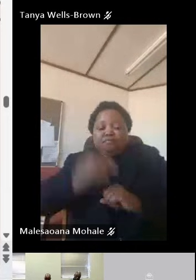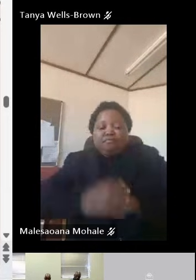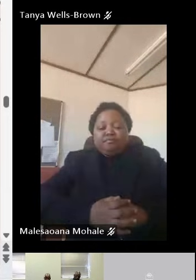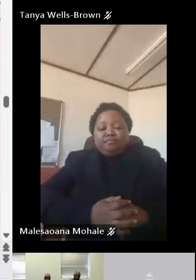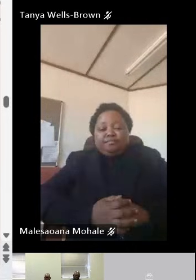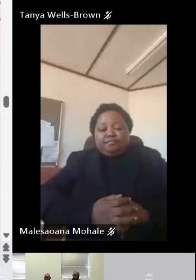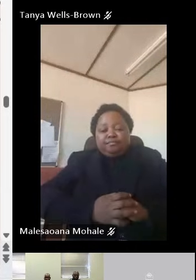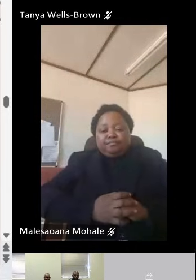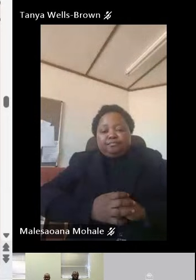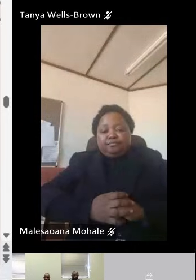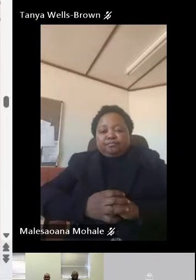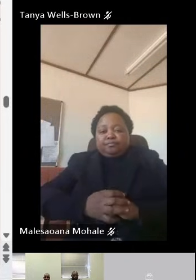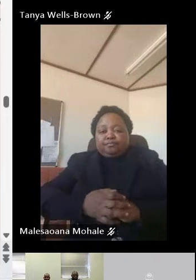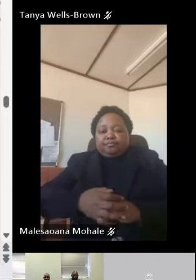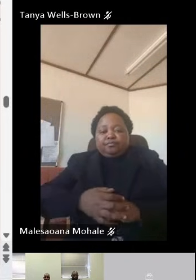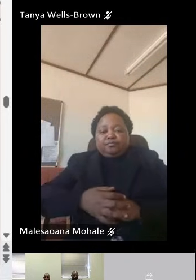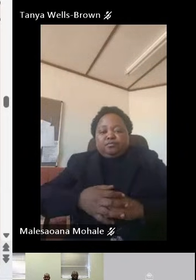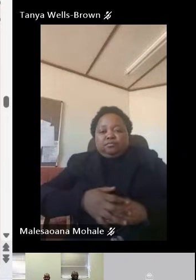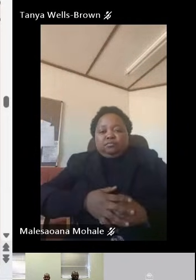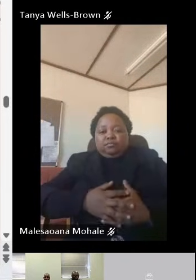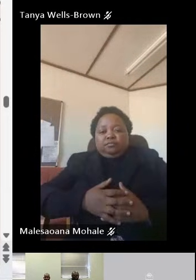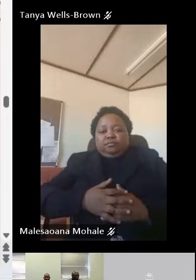Next slide, please.